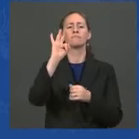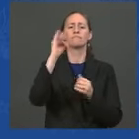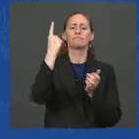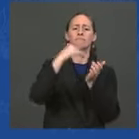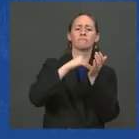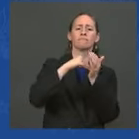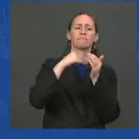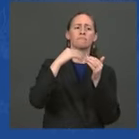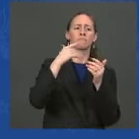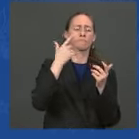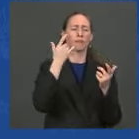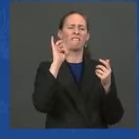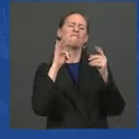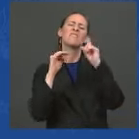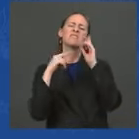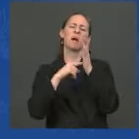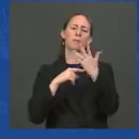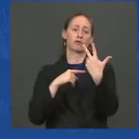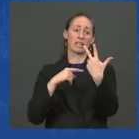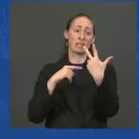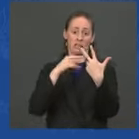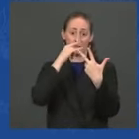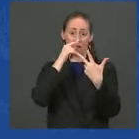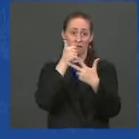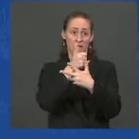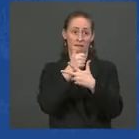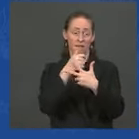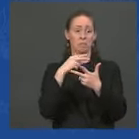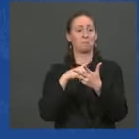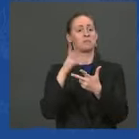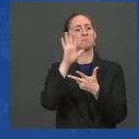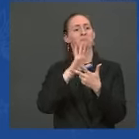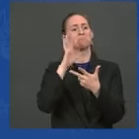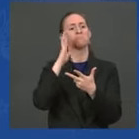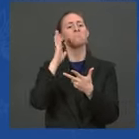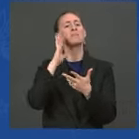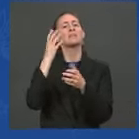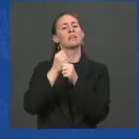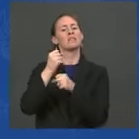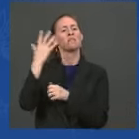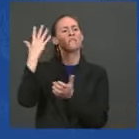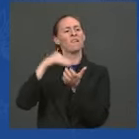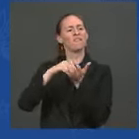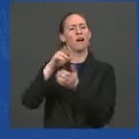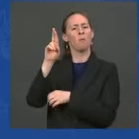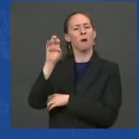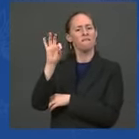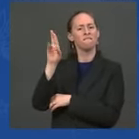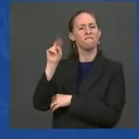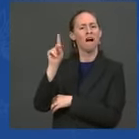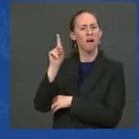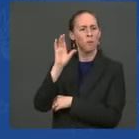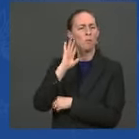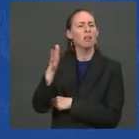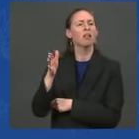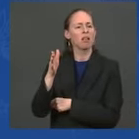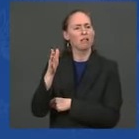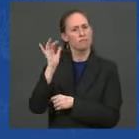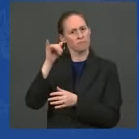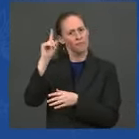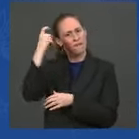kids, you'd end up in a situation where you get $5,000 refundable to you. They would pay you. The government would pay